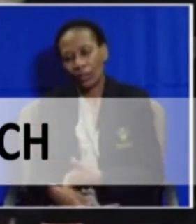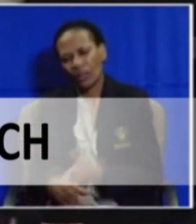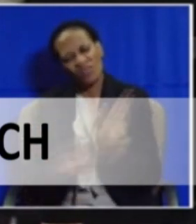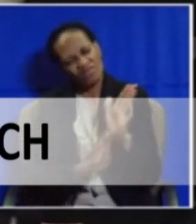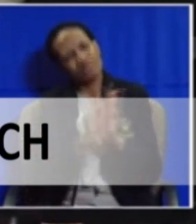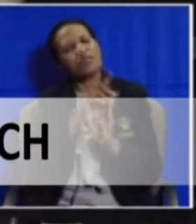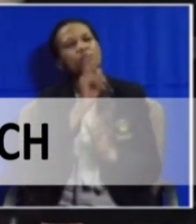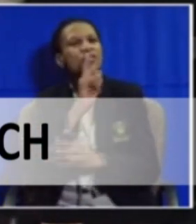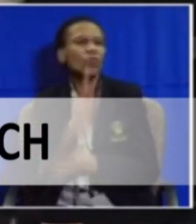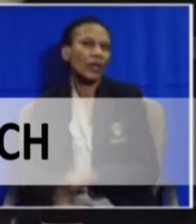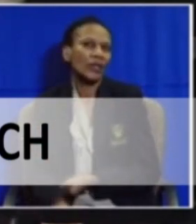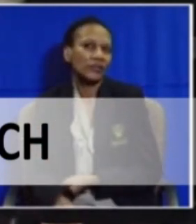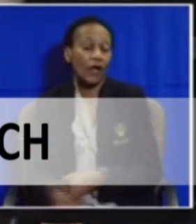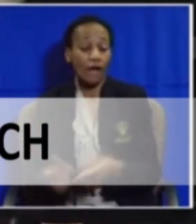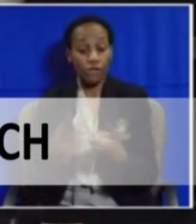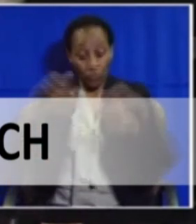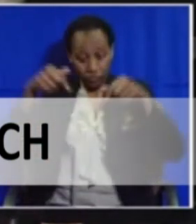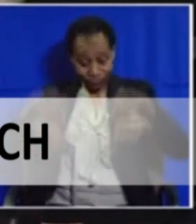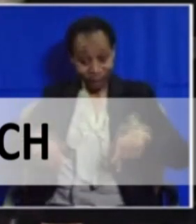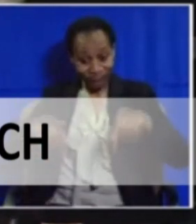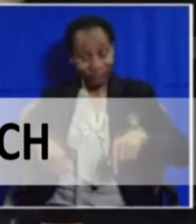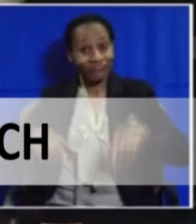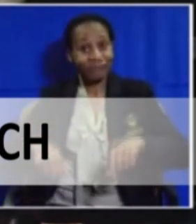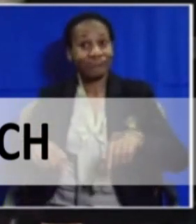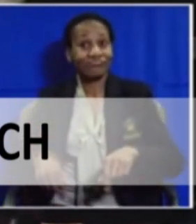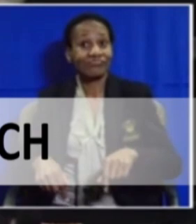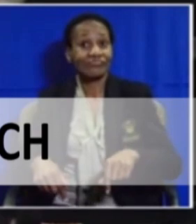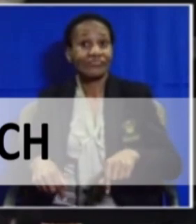means that as from today,